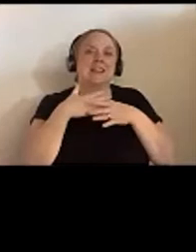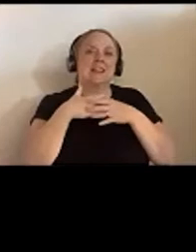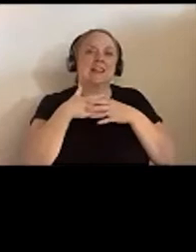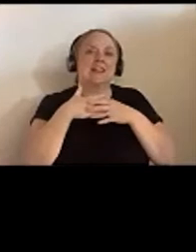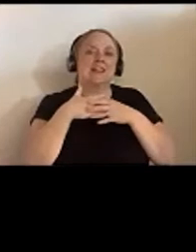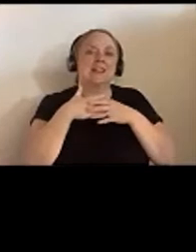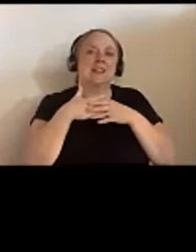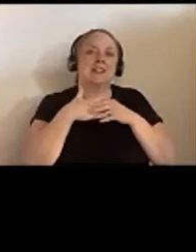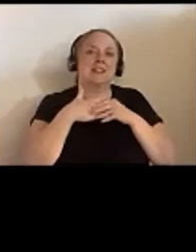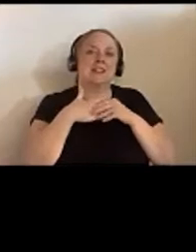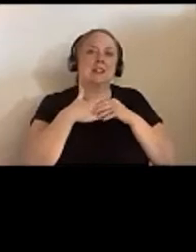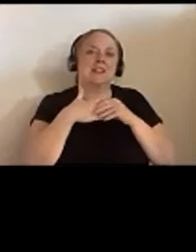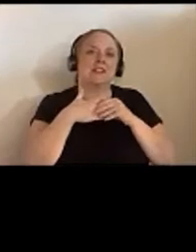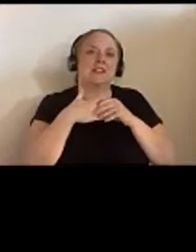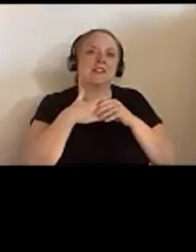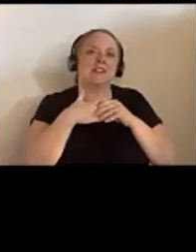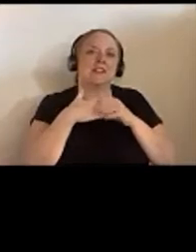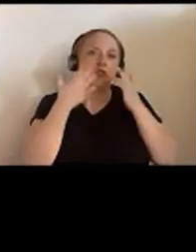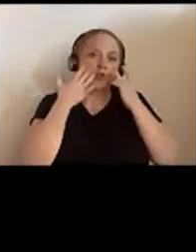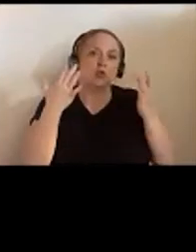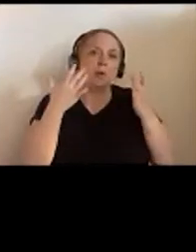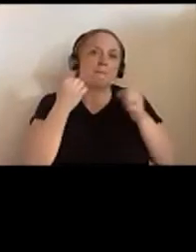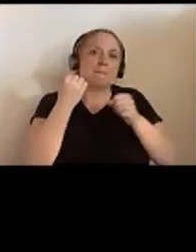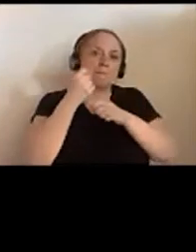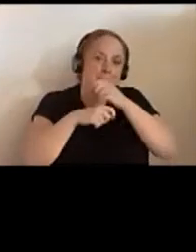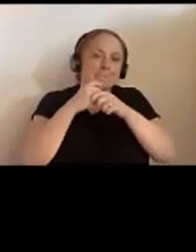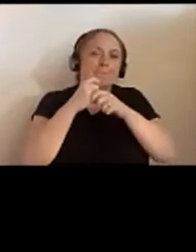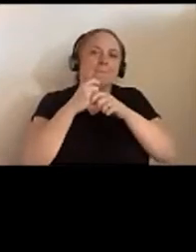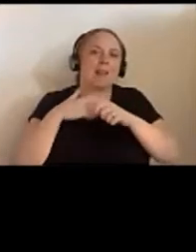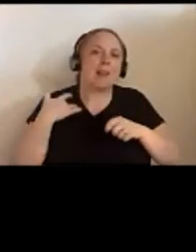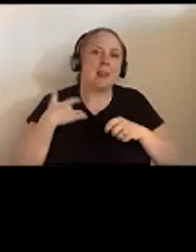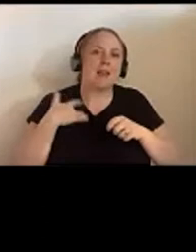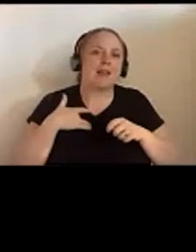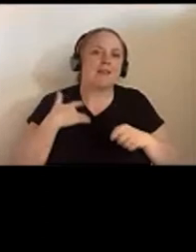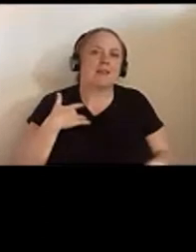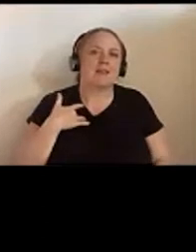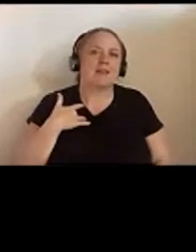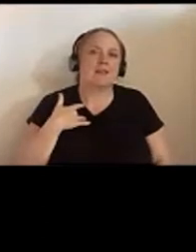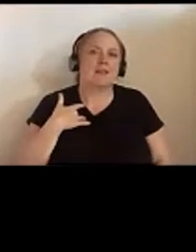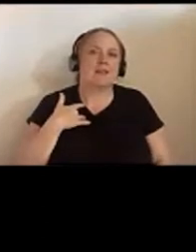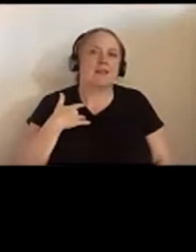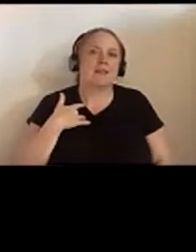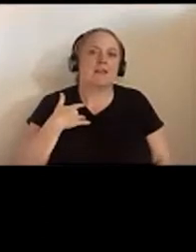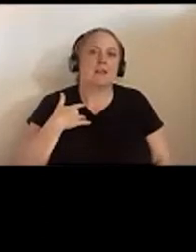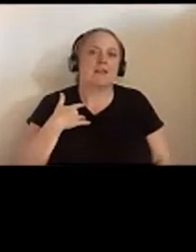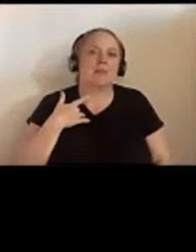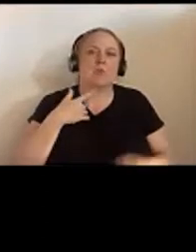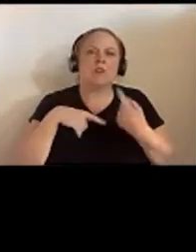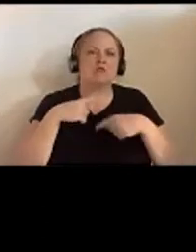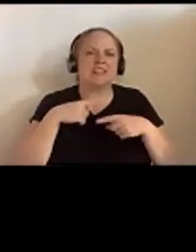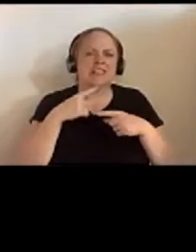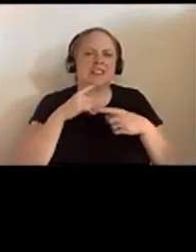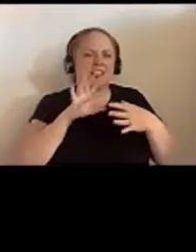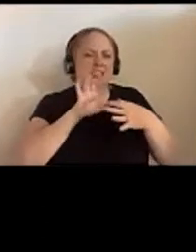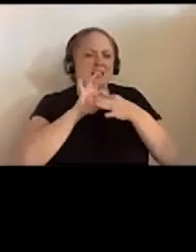revivified and made live, when actually we don't tend to associate New